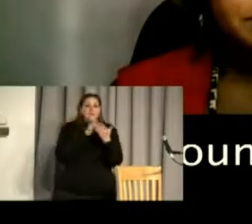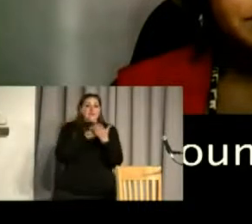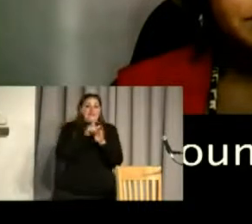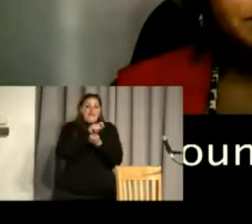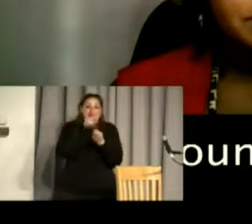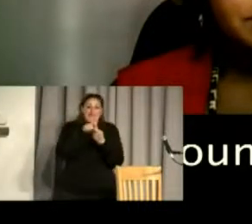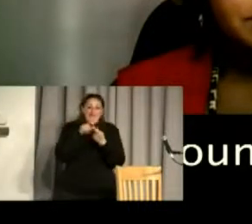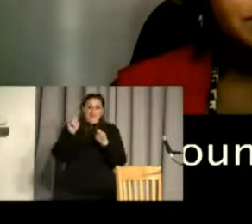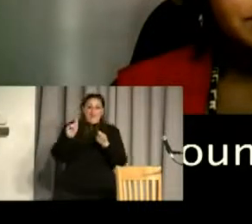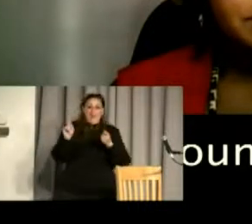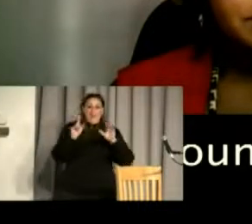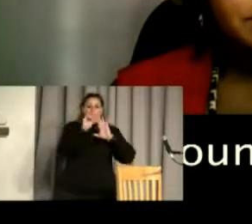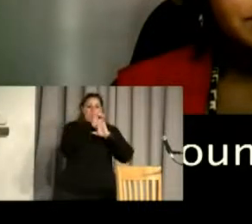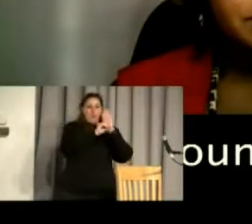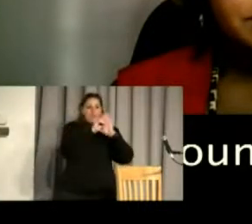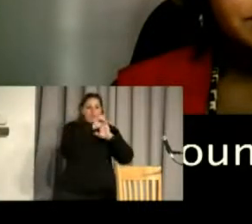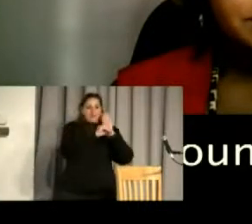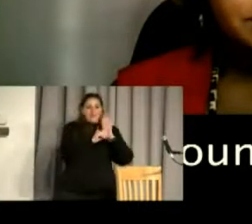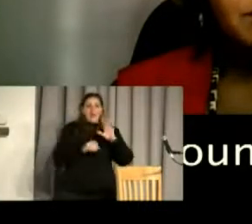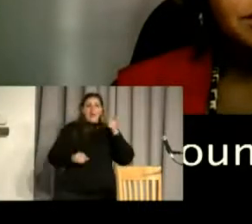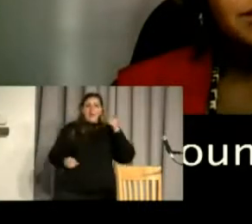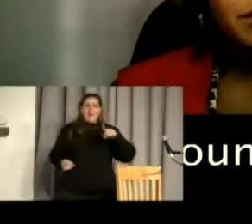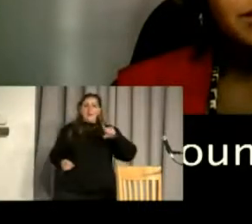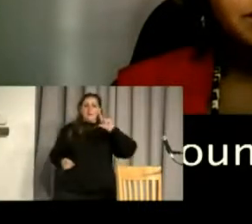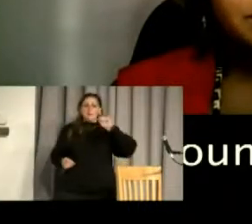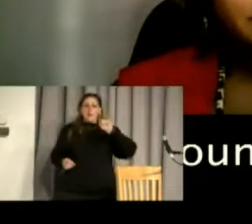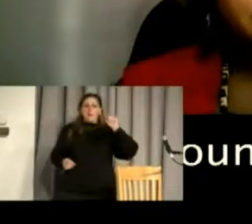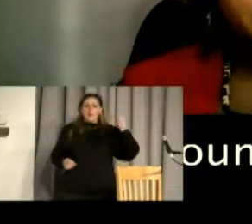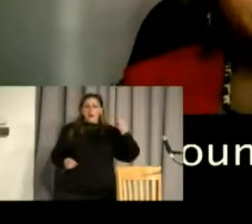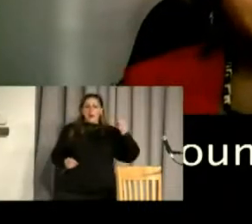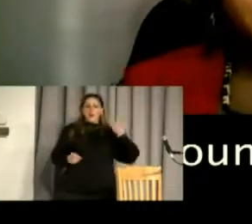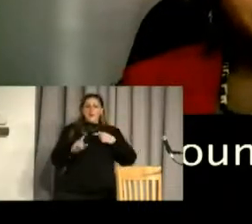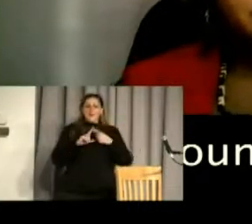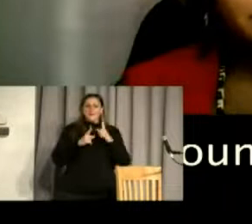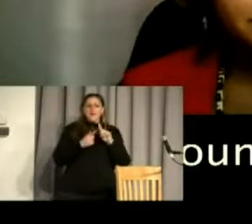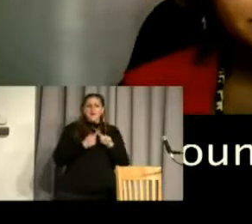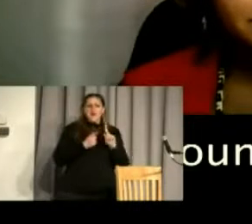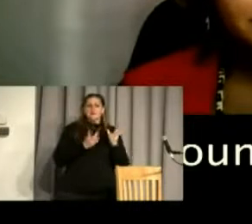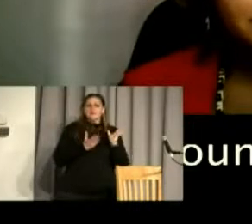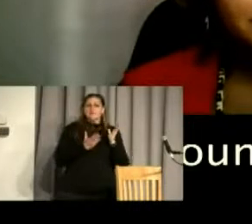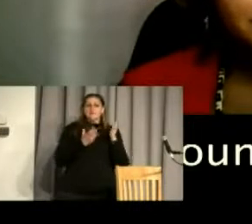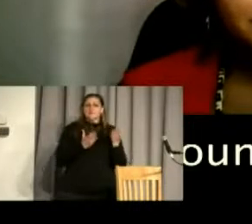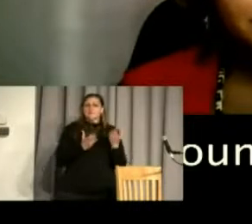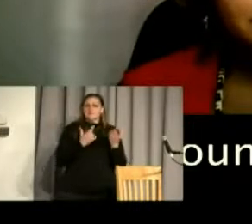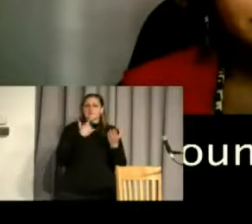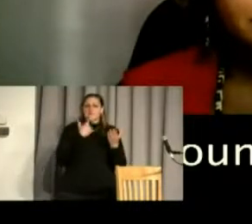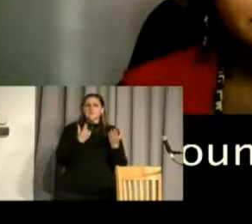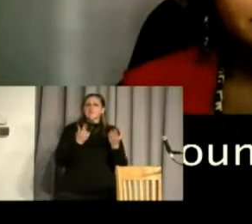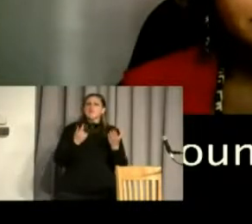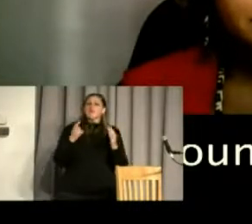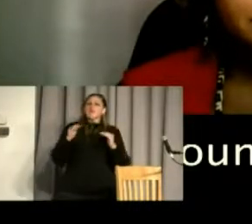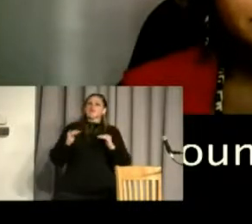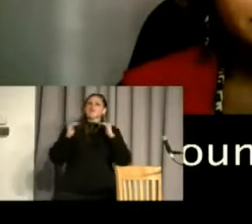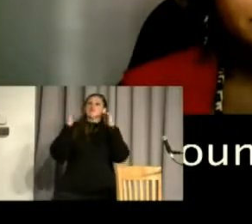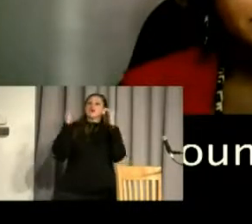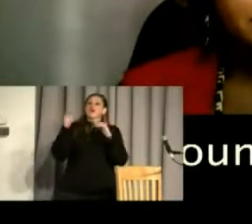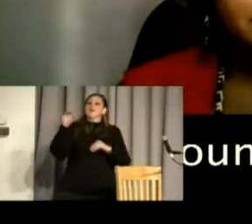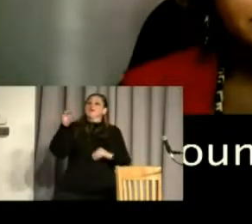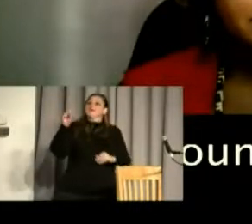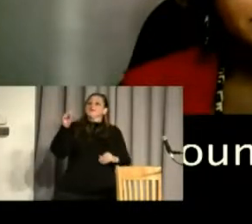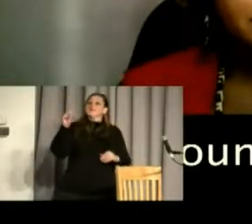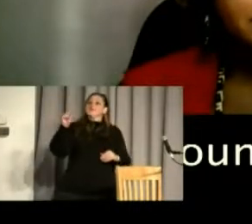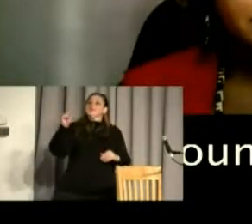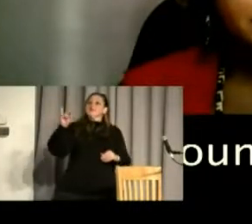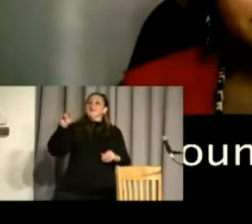Louisiana, I'll start in 2020. Last year, Forensic Architecture was commissioned by Rise St. James, which is